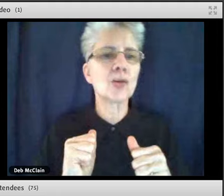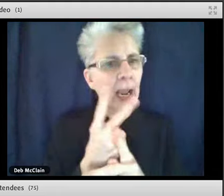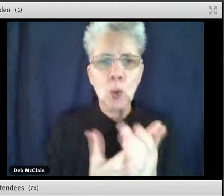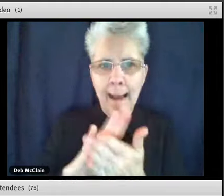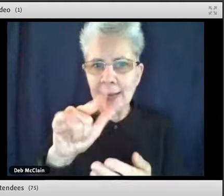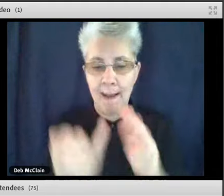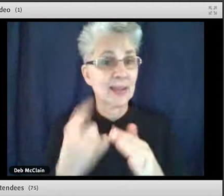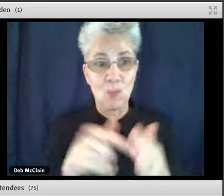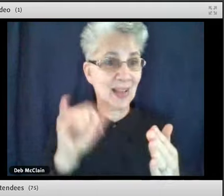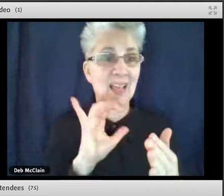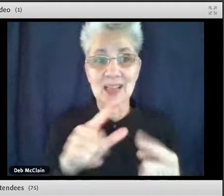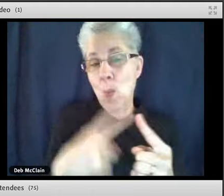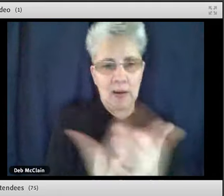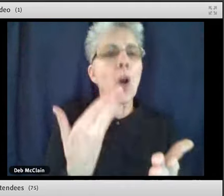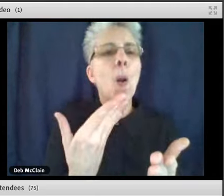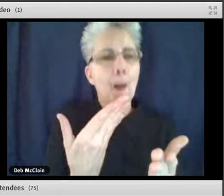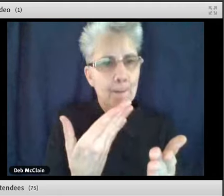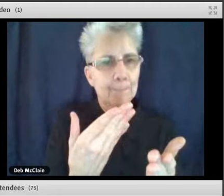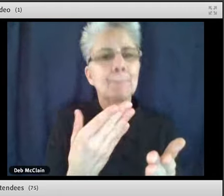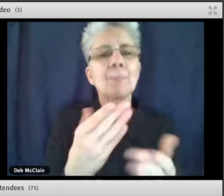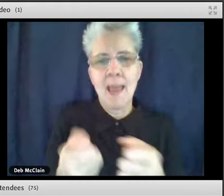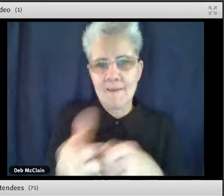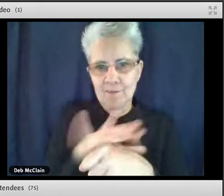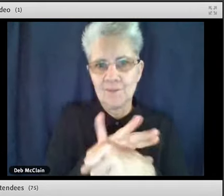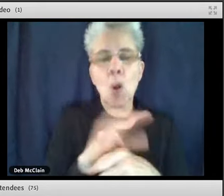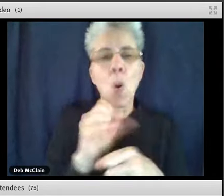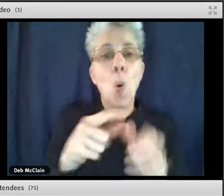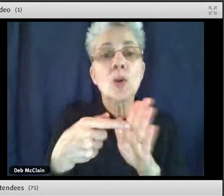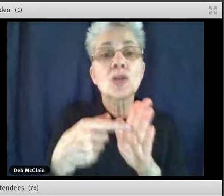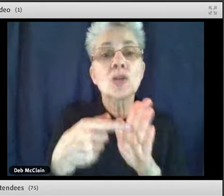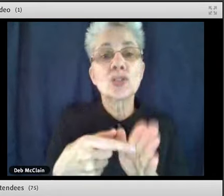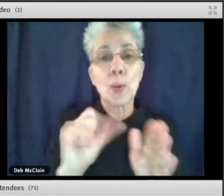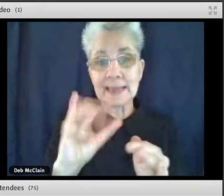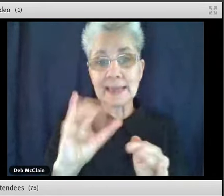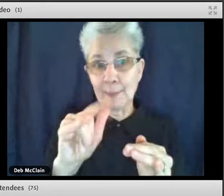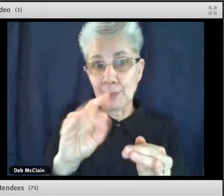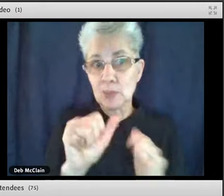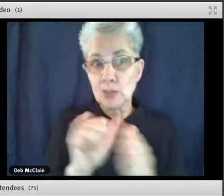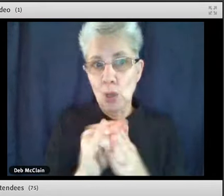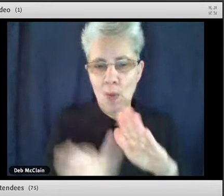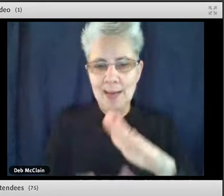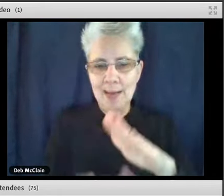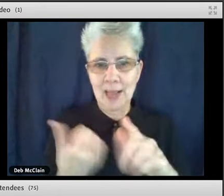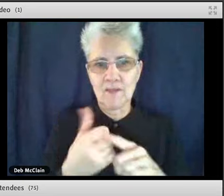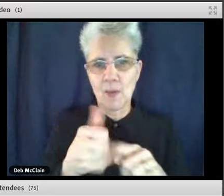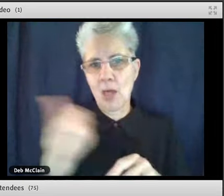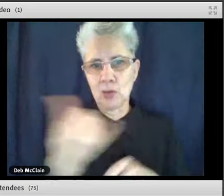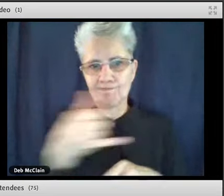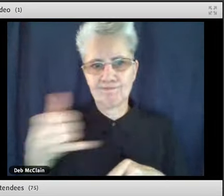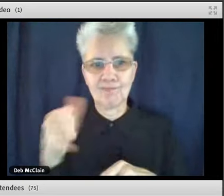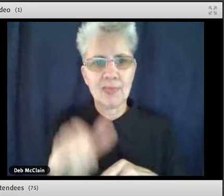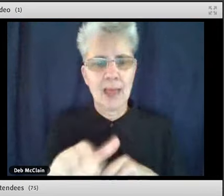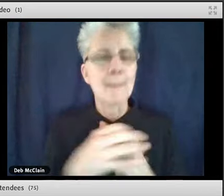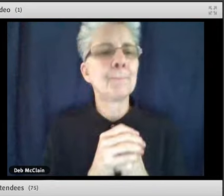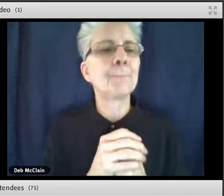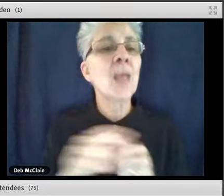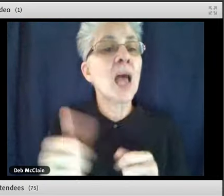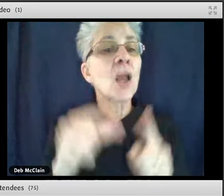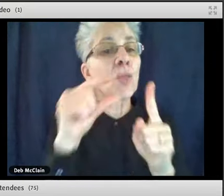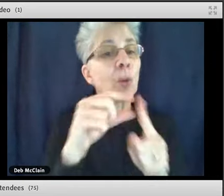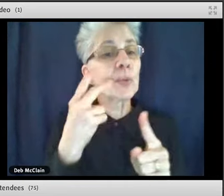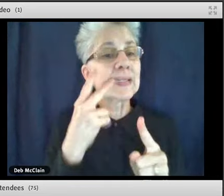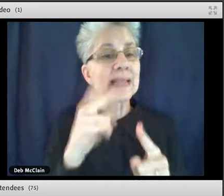confirmed COVID-19 or you're showing symptoms, and so you're going to isolate yourself from other people. Another term you'll see is flattening the